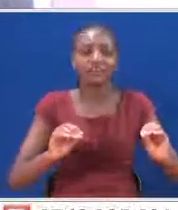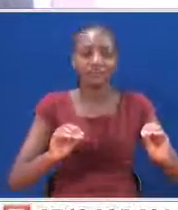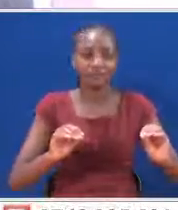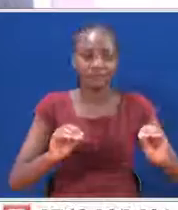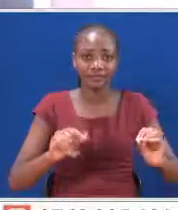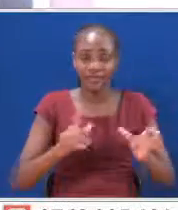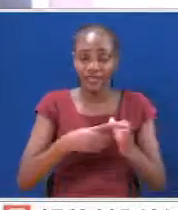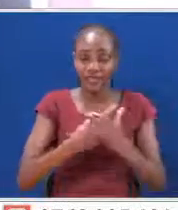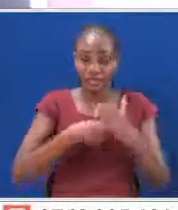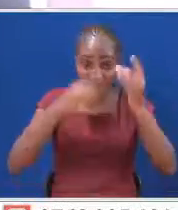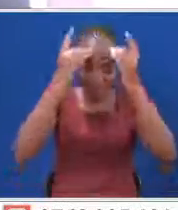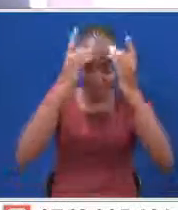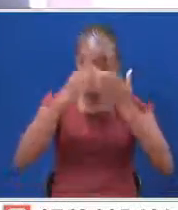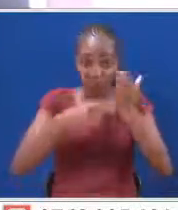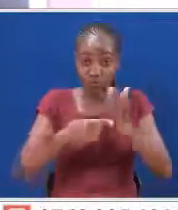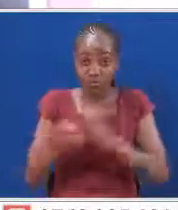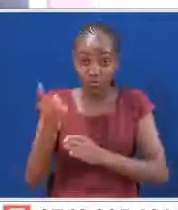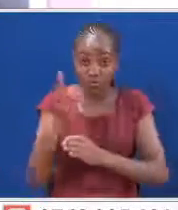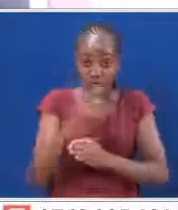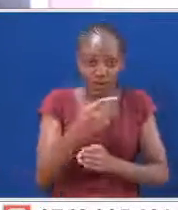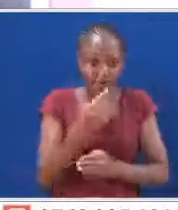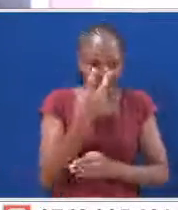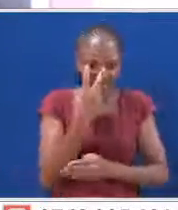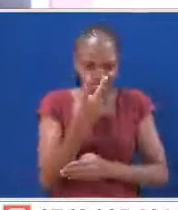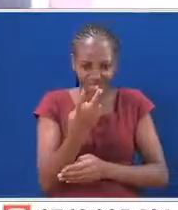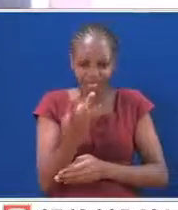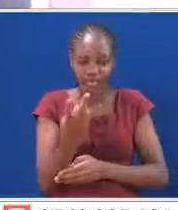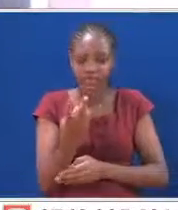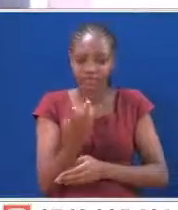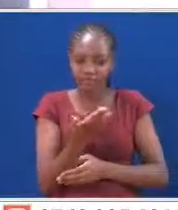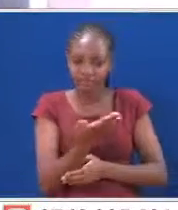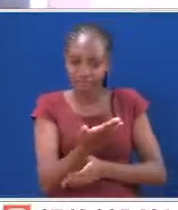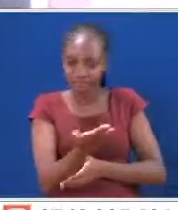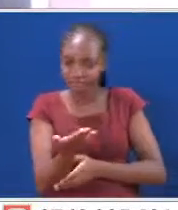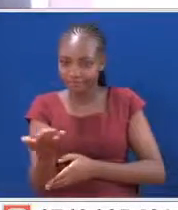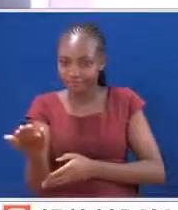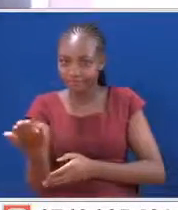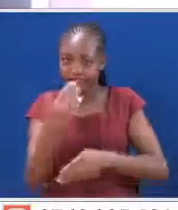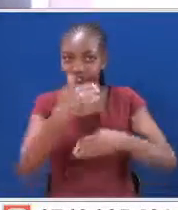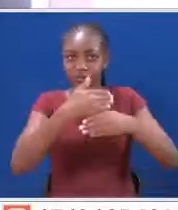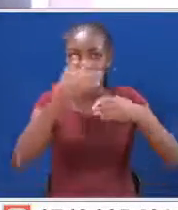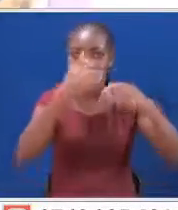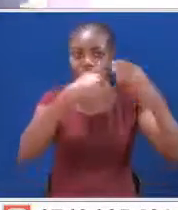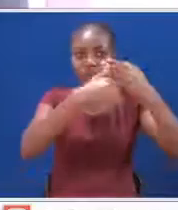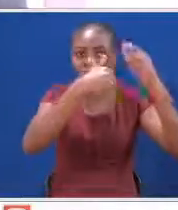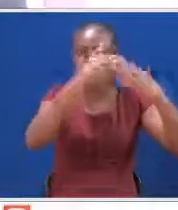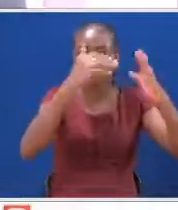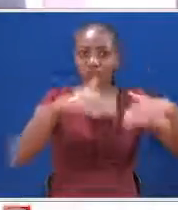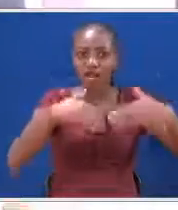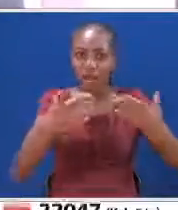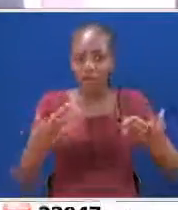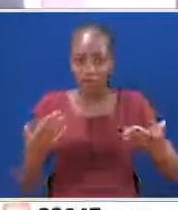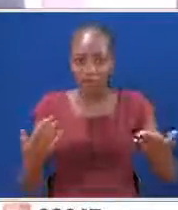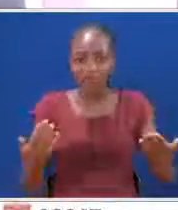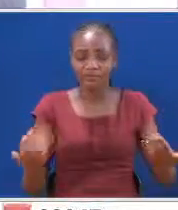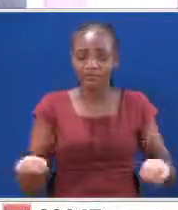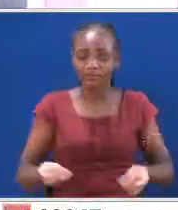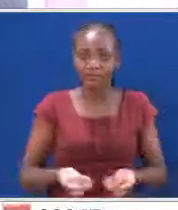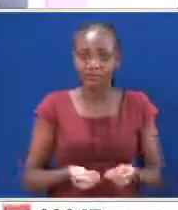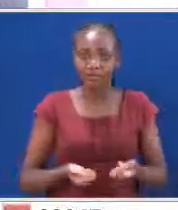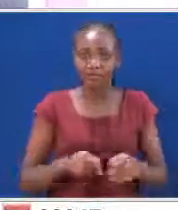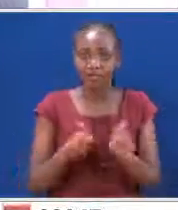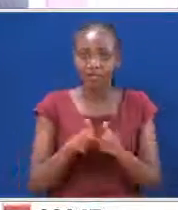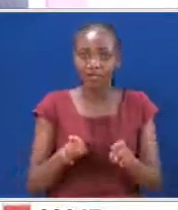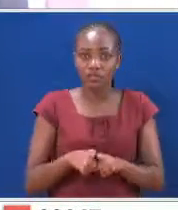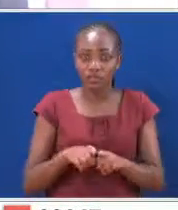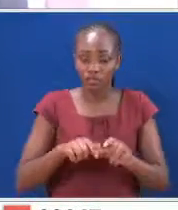So I decided to come here and see how far the building has gone. It is tall long ago, and